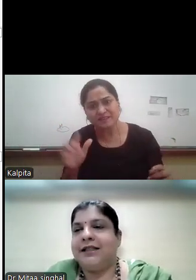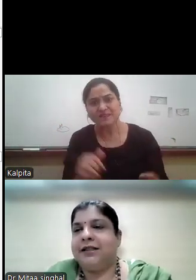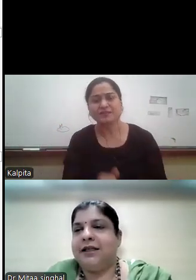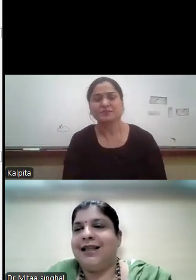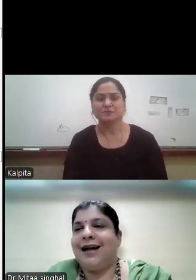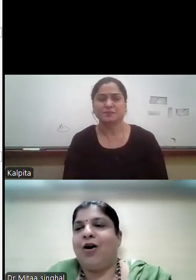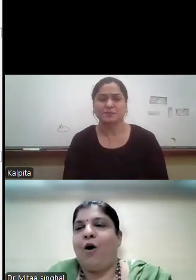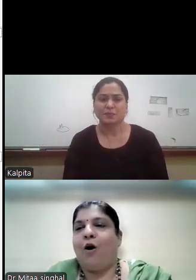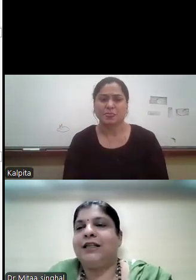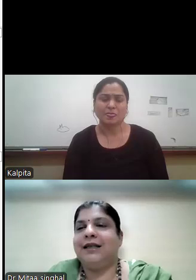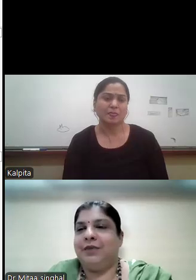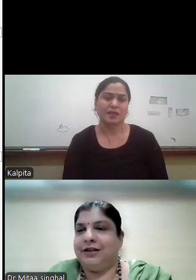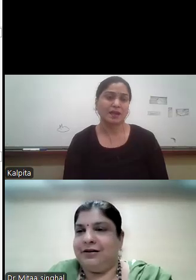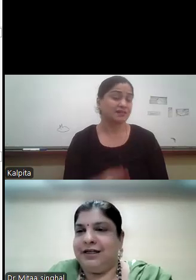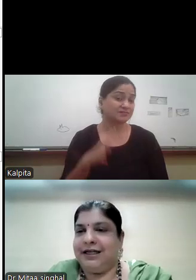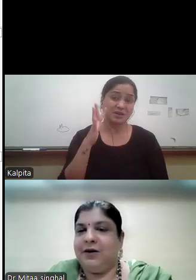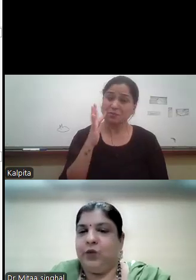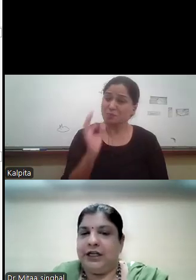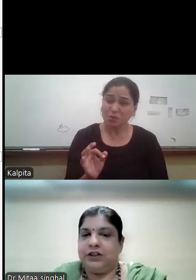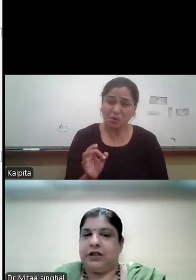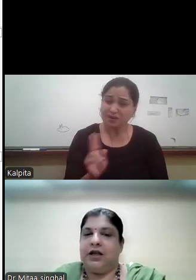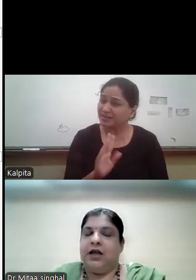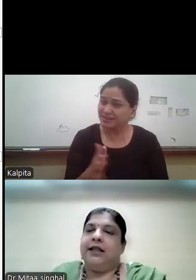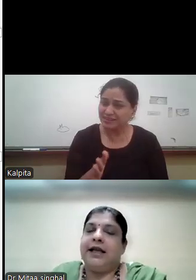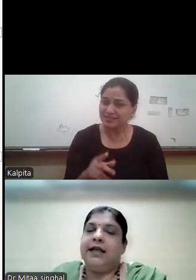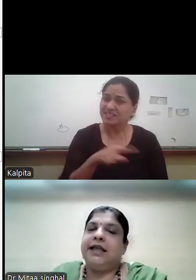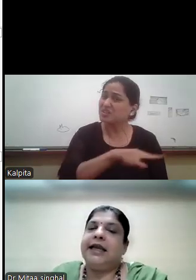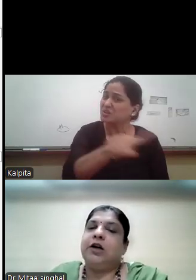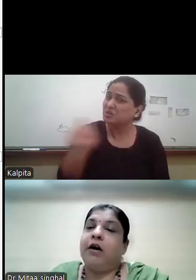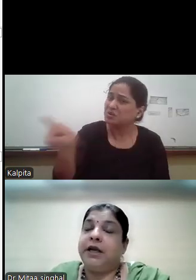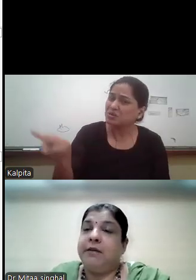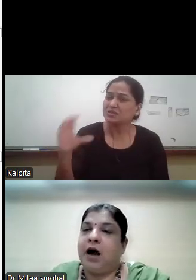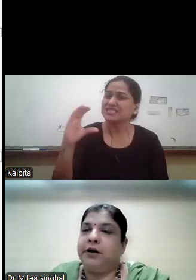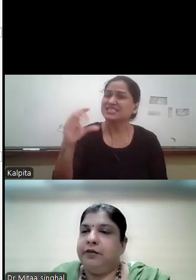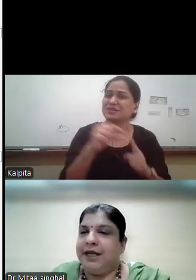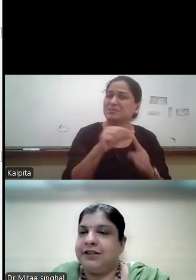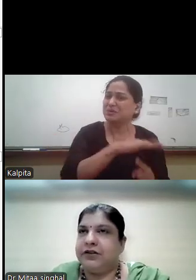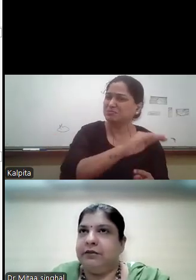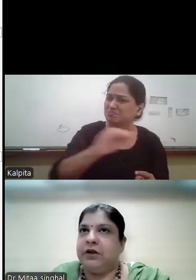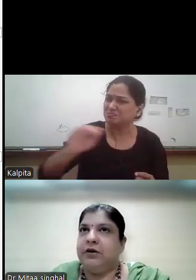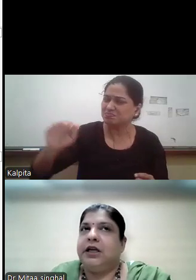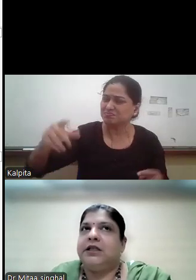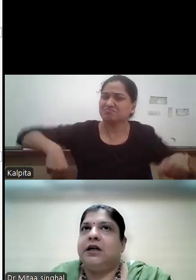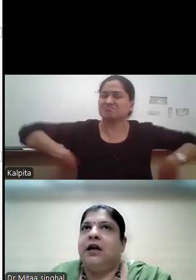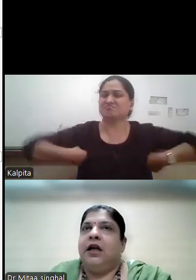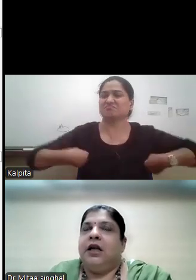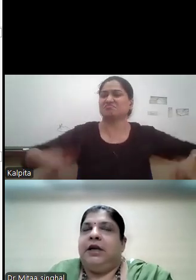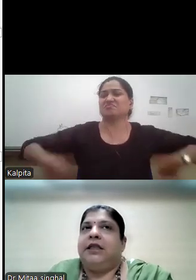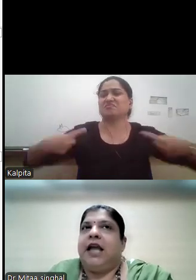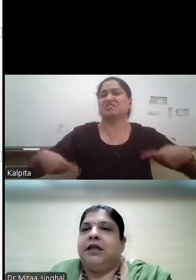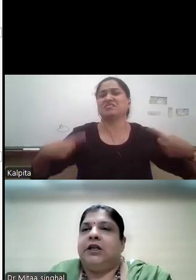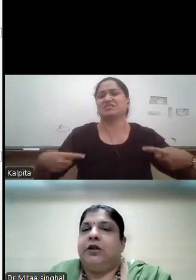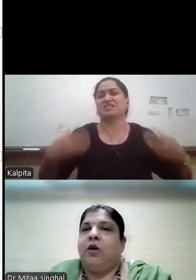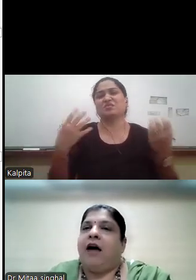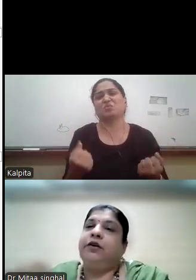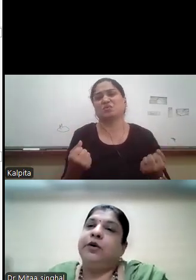But it's not necessary that all CP children need wheelchair. Then they cannot be a part of mainstream. There's a myth